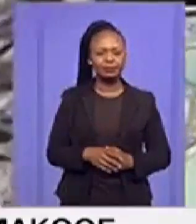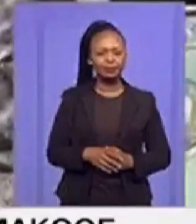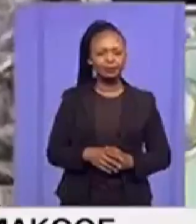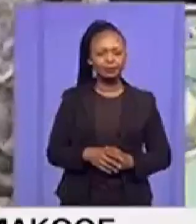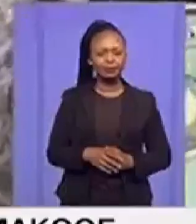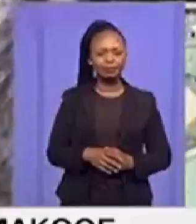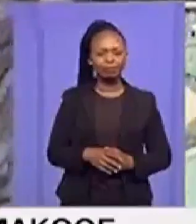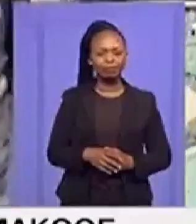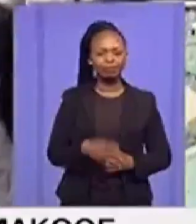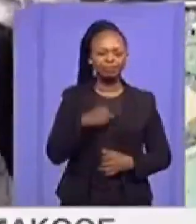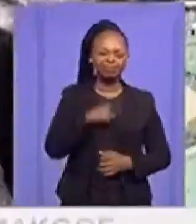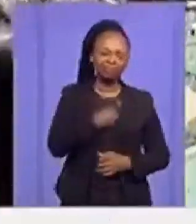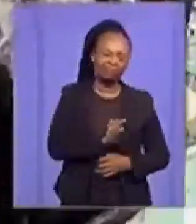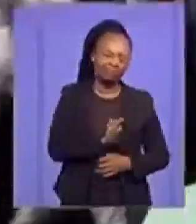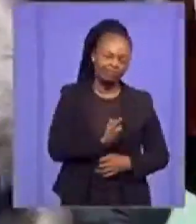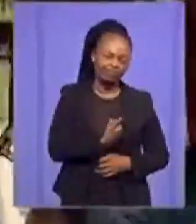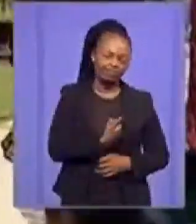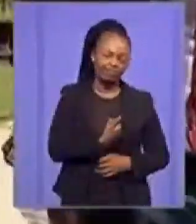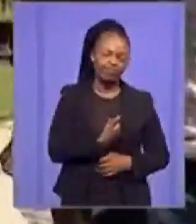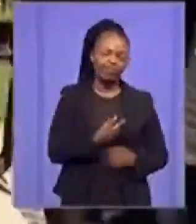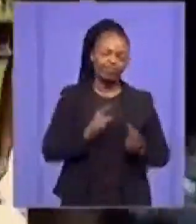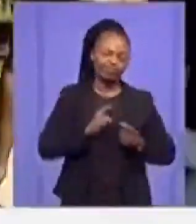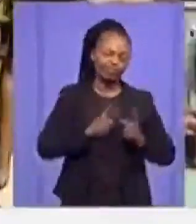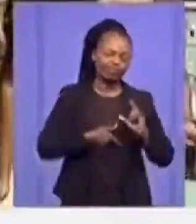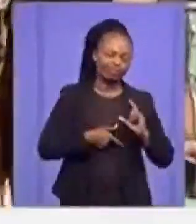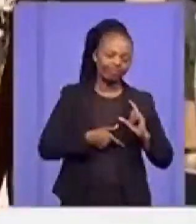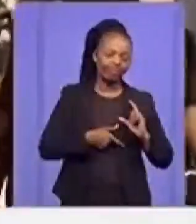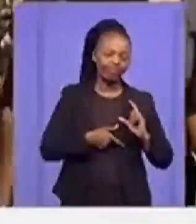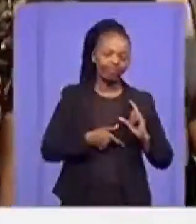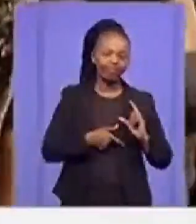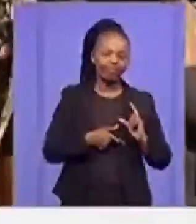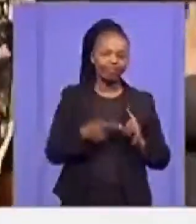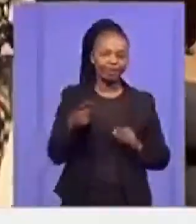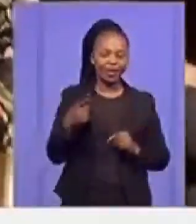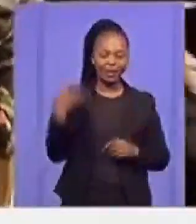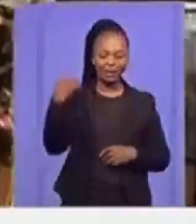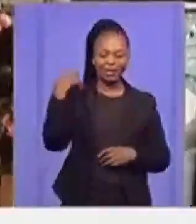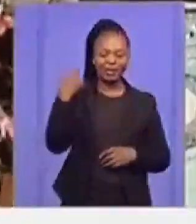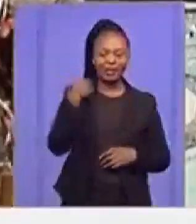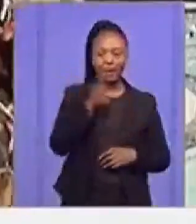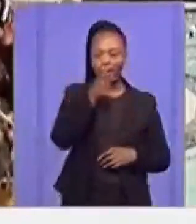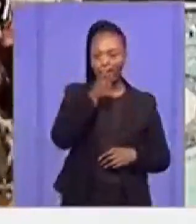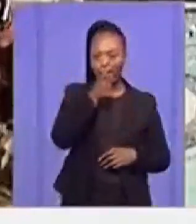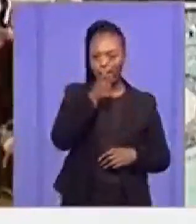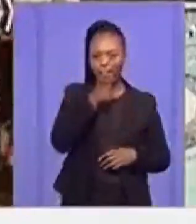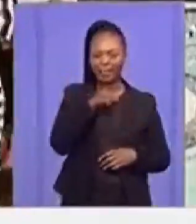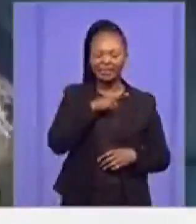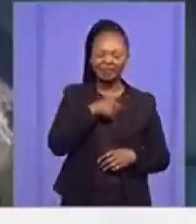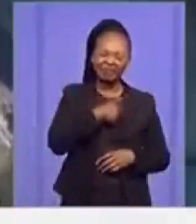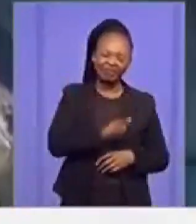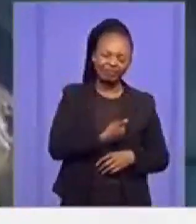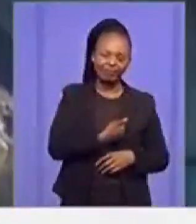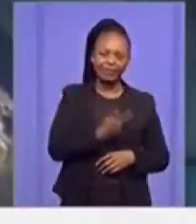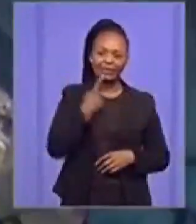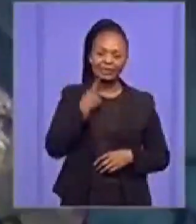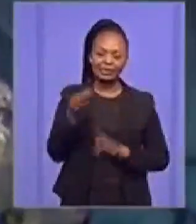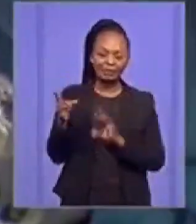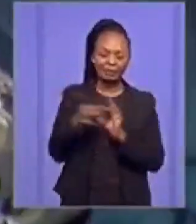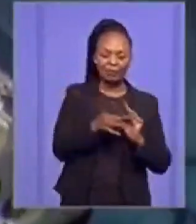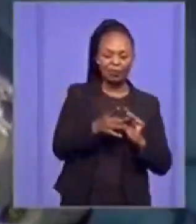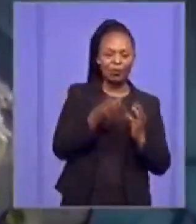Pelo di ile tsa thulana letona Motshega le yena a hlabeha. Dikamano tsa hae le Magwe